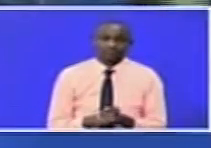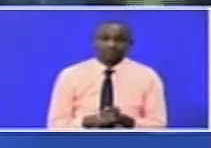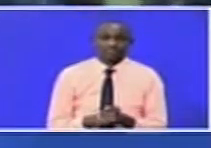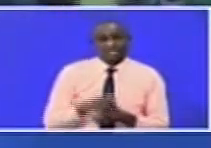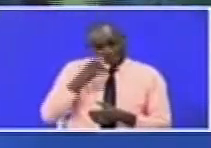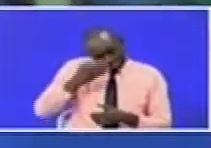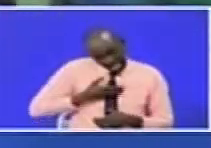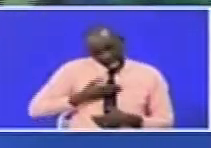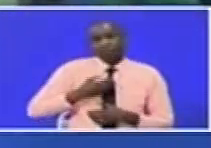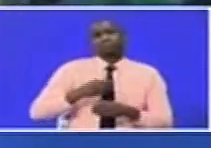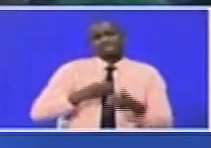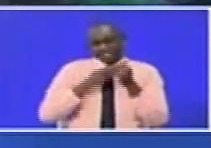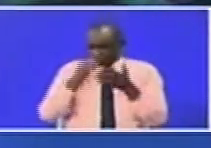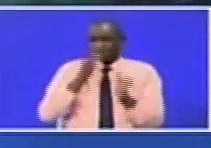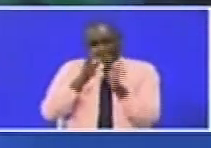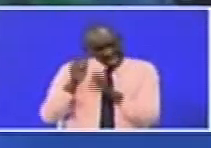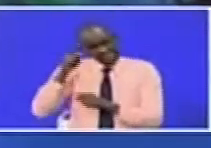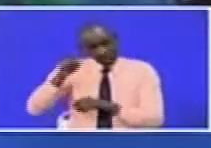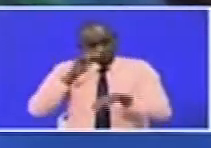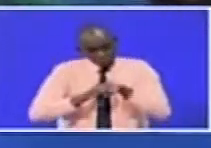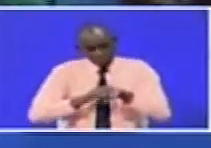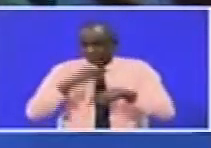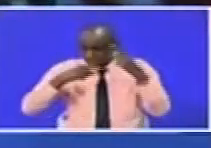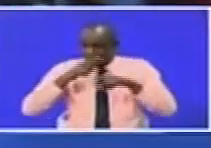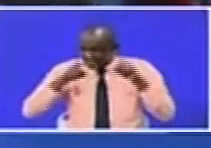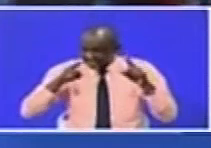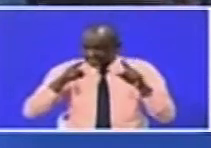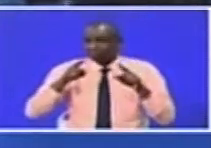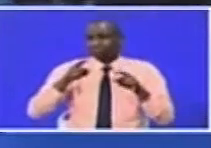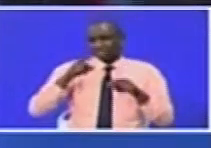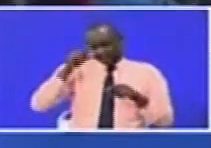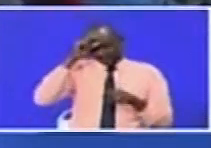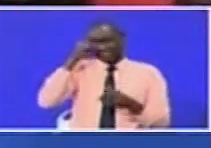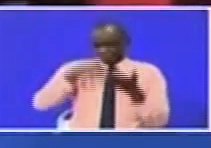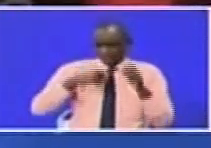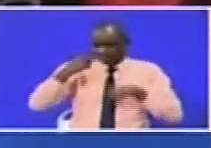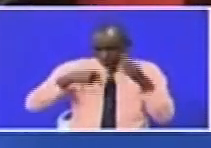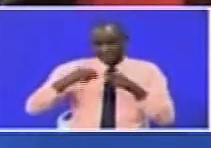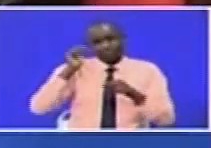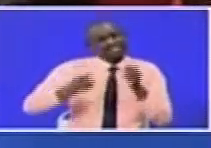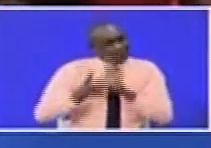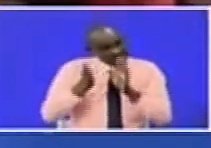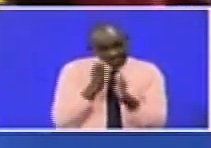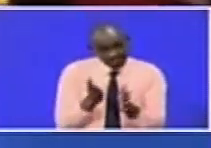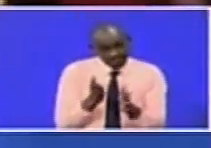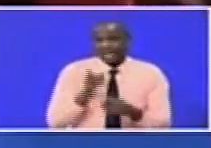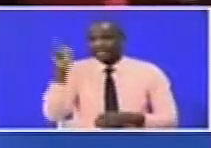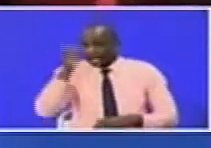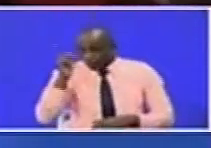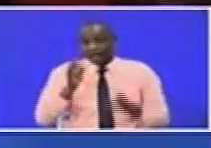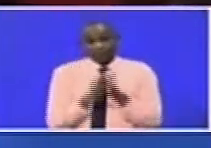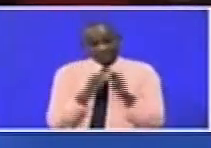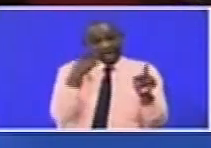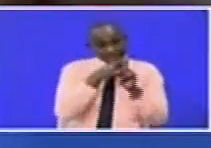Kigali's mayor said the plan was making progress, but noted that the authorities wish the process could be much quicker. Nairobi and